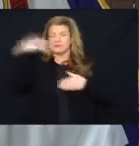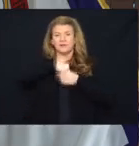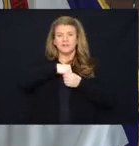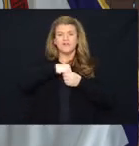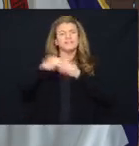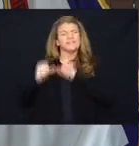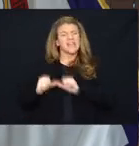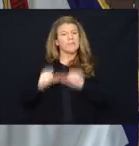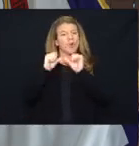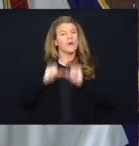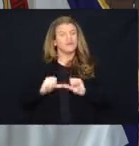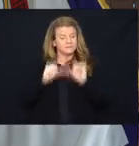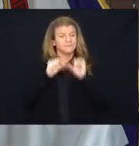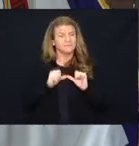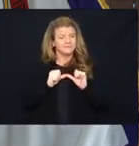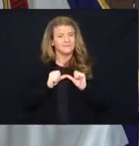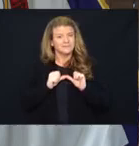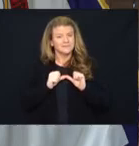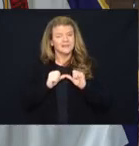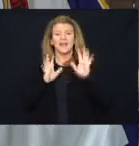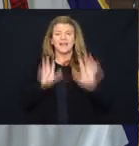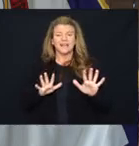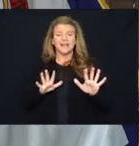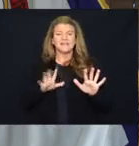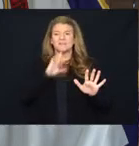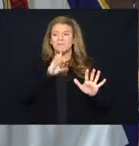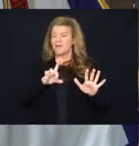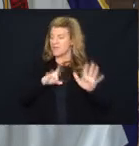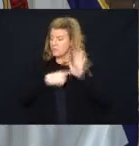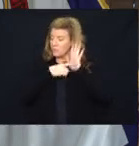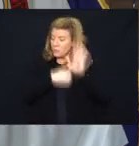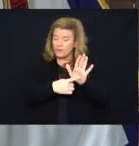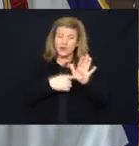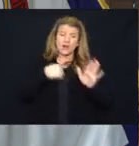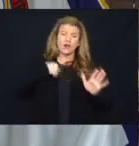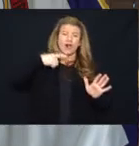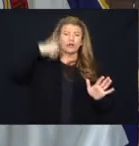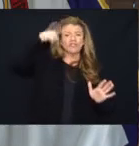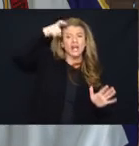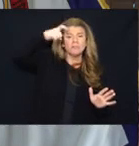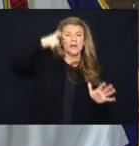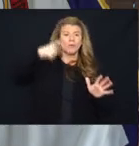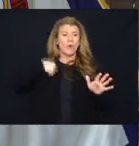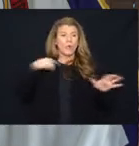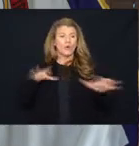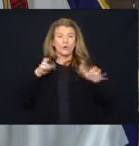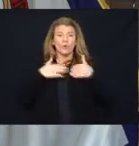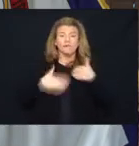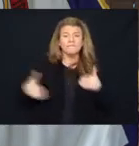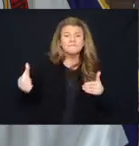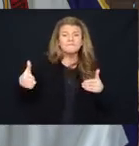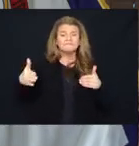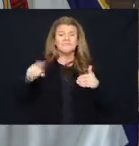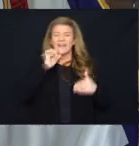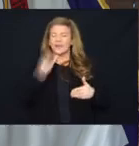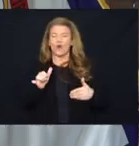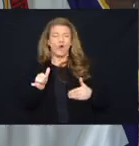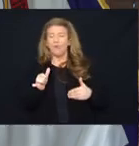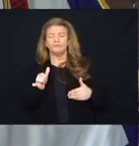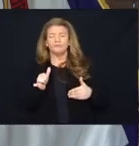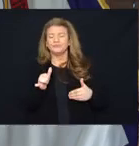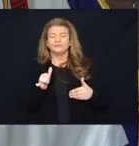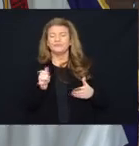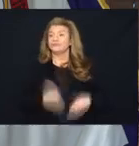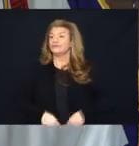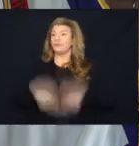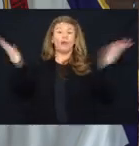going, for crying out loud. Let's be prudent in our judgment in what we do going forward, and don't just throw the